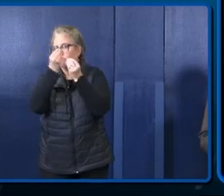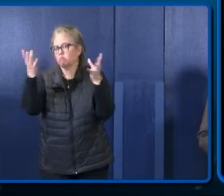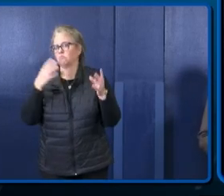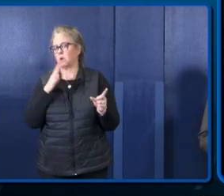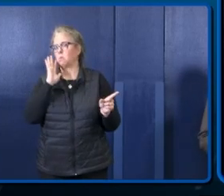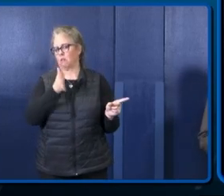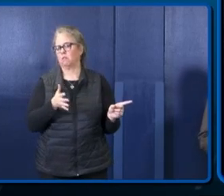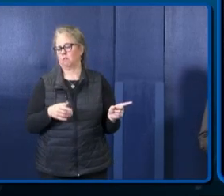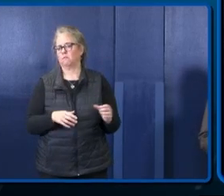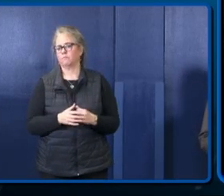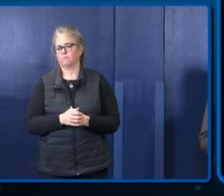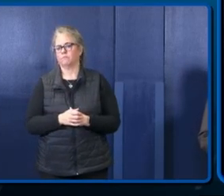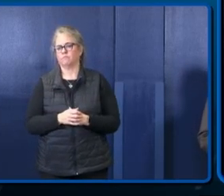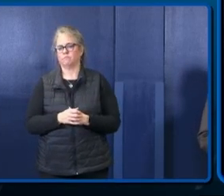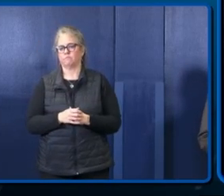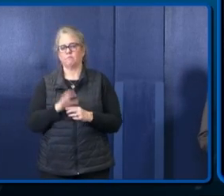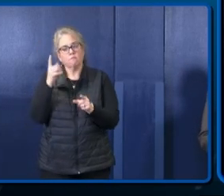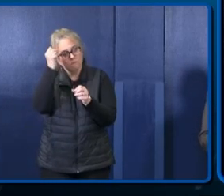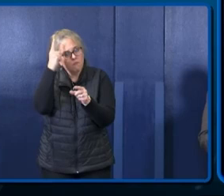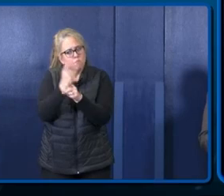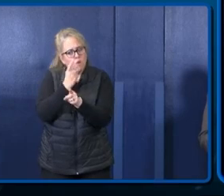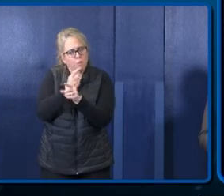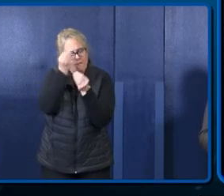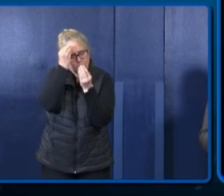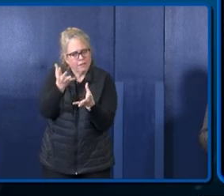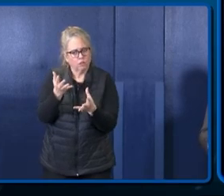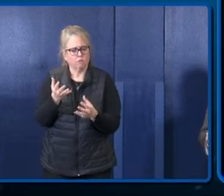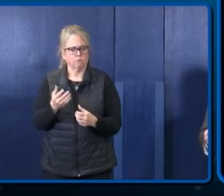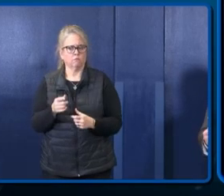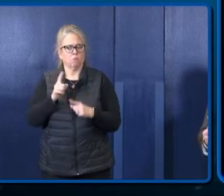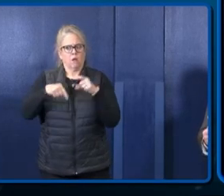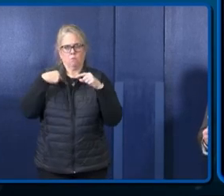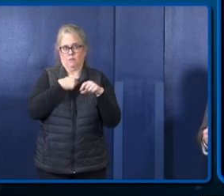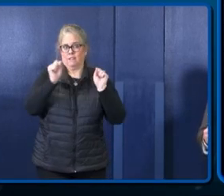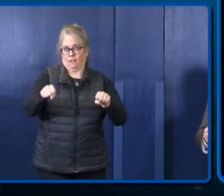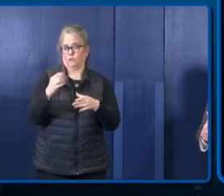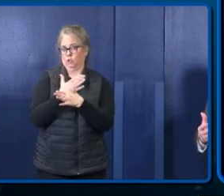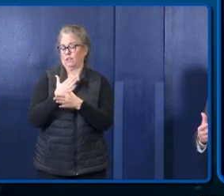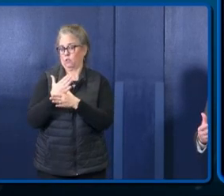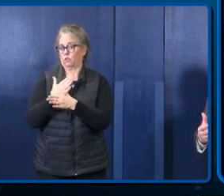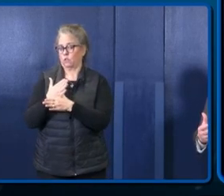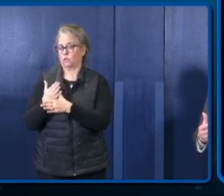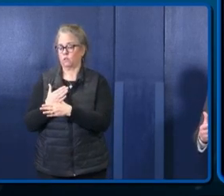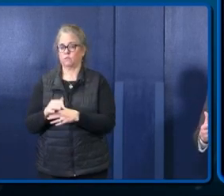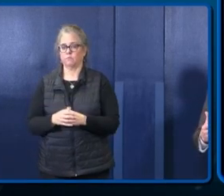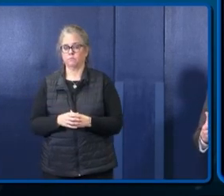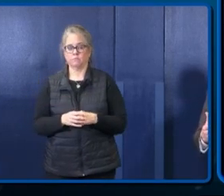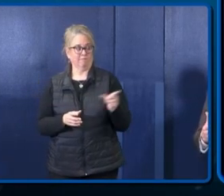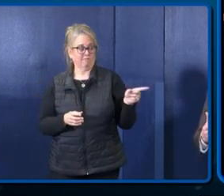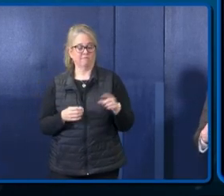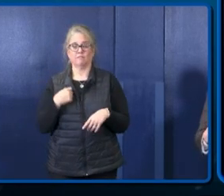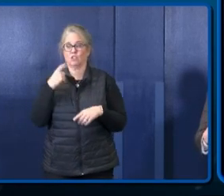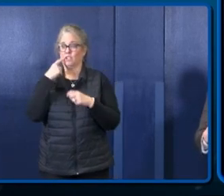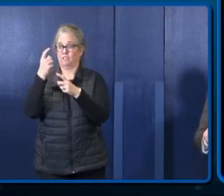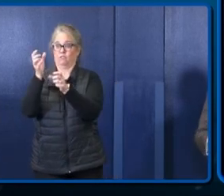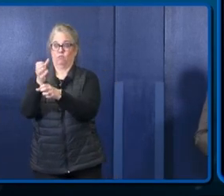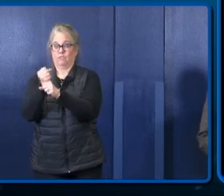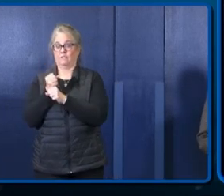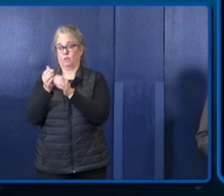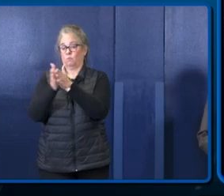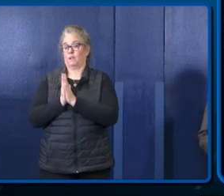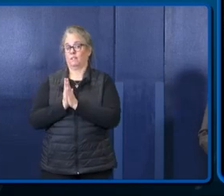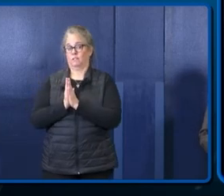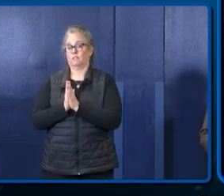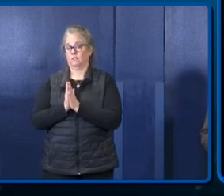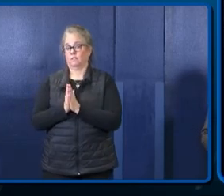appropriate that we can share back. I always prefer to receive requests via email